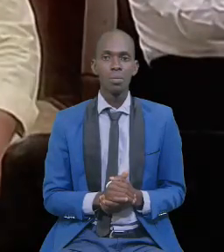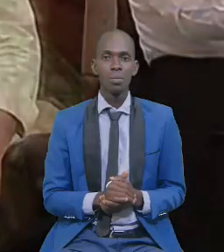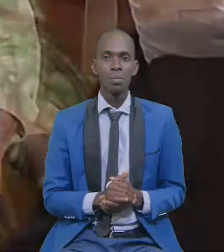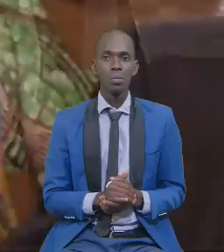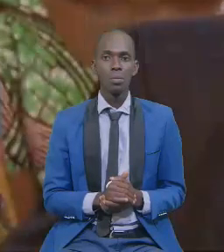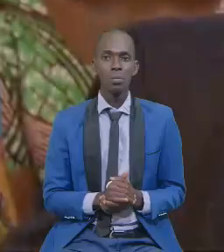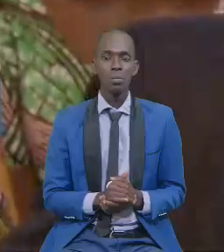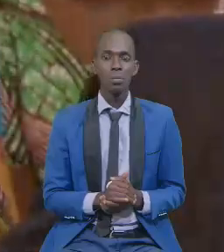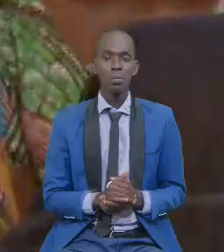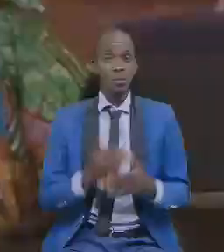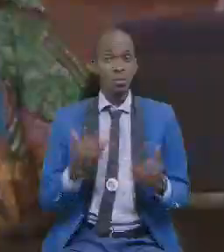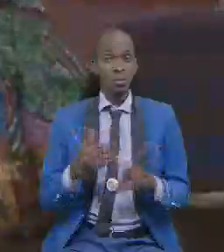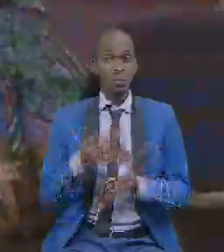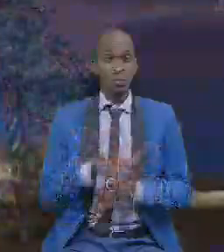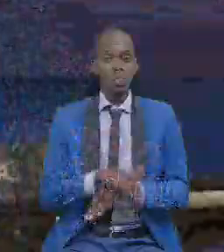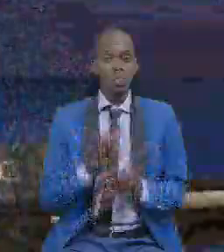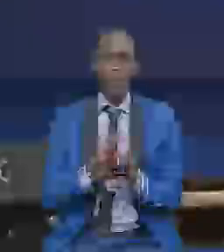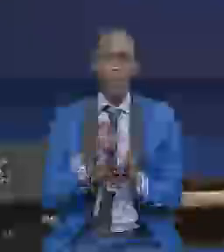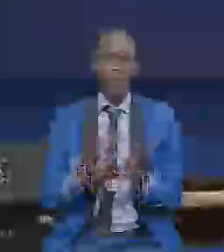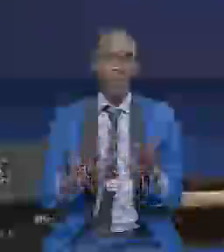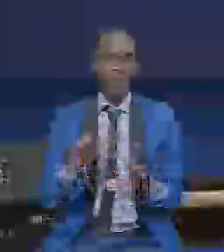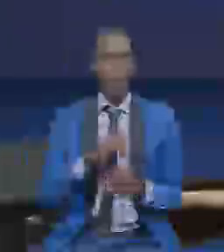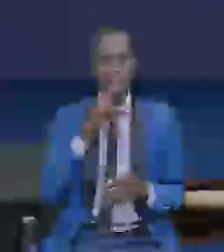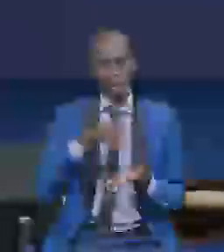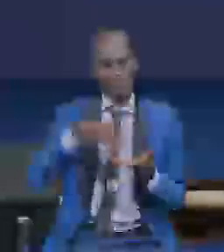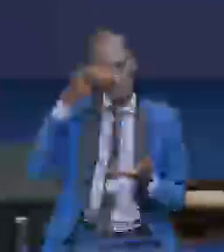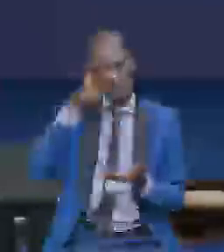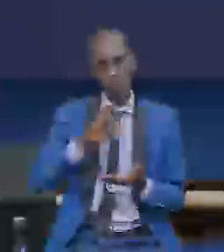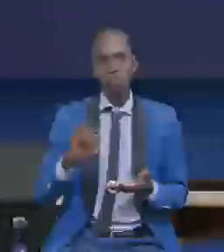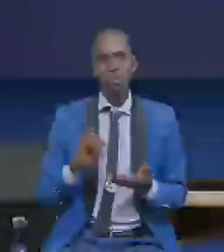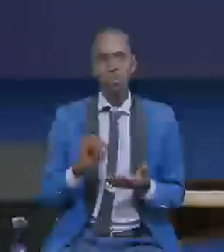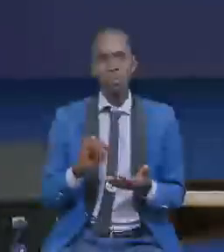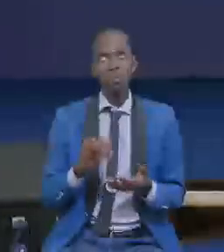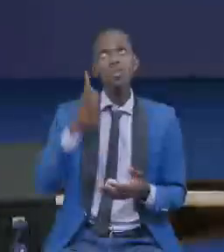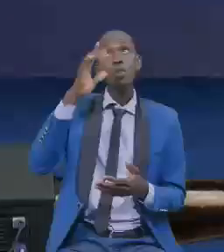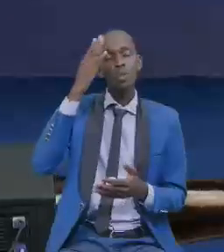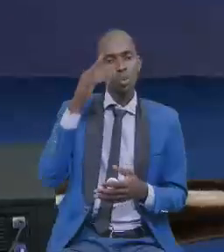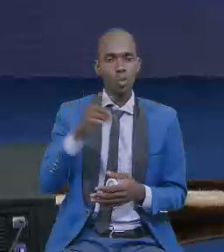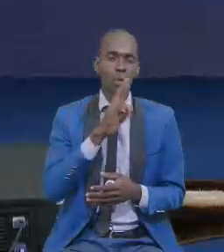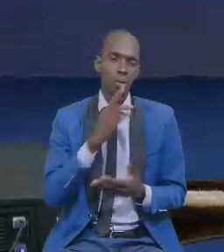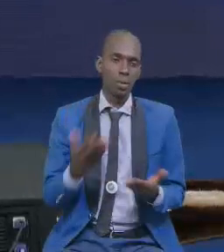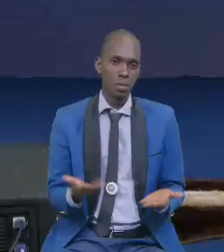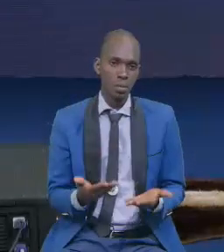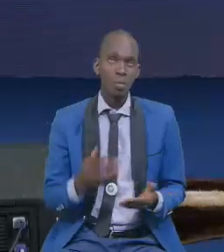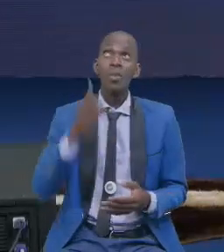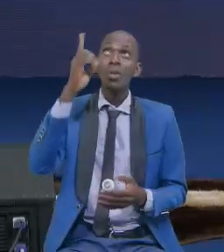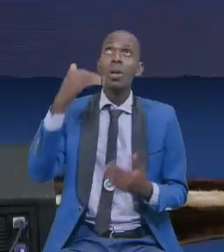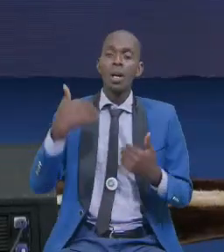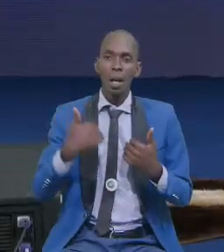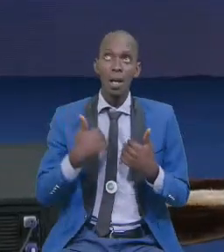So tonight, that's what we are talking about. God knows you are there. God has his eyes on